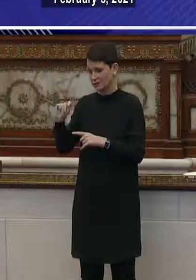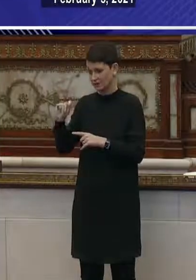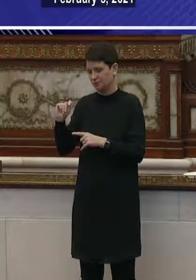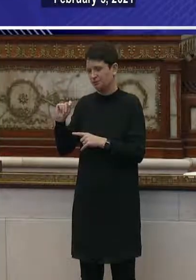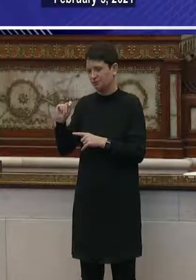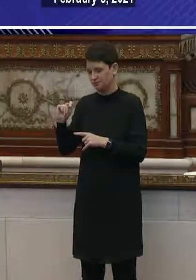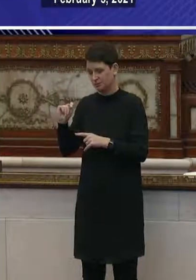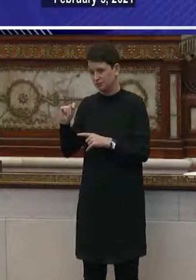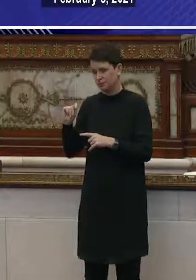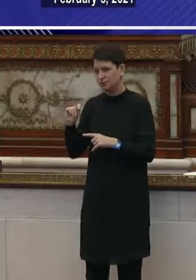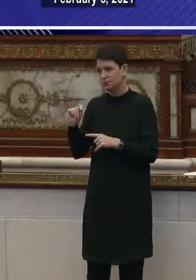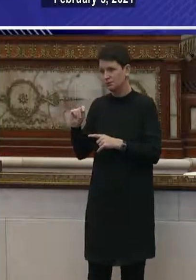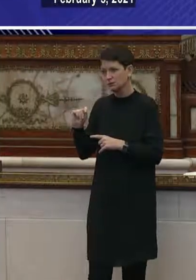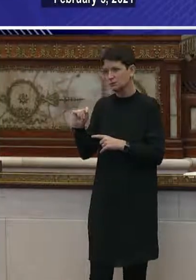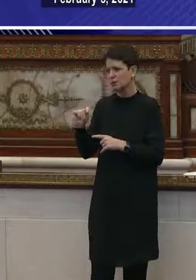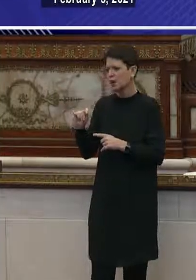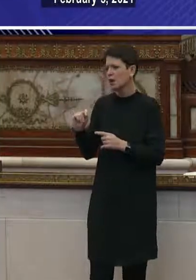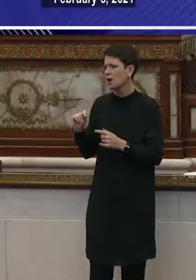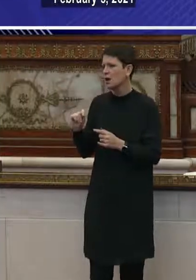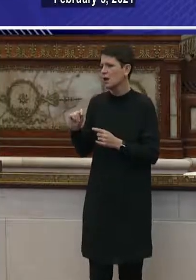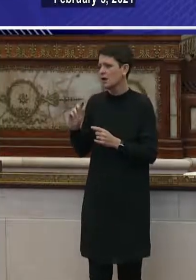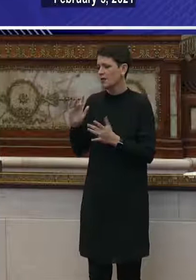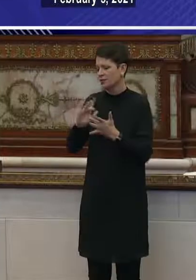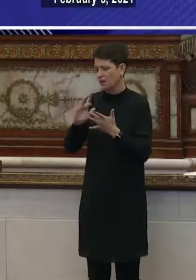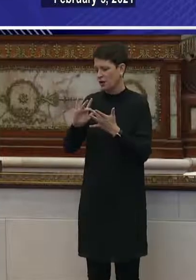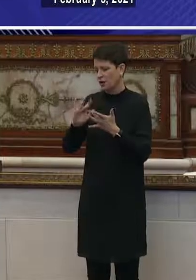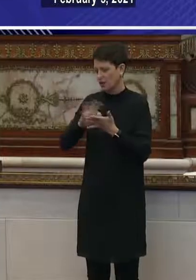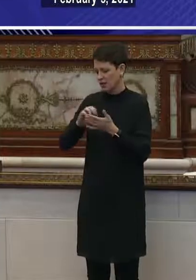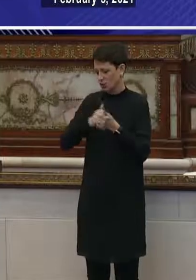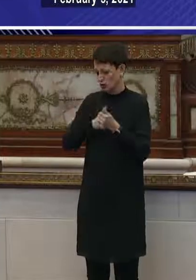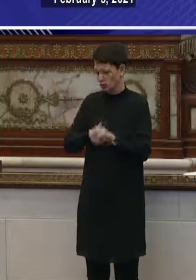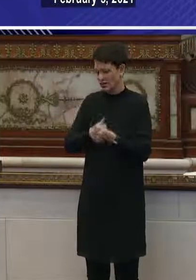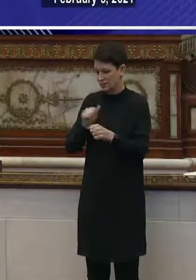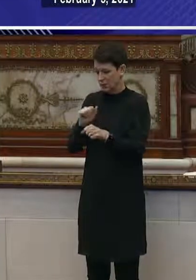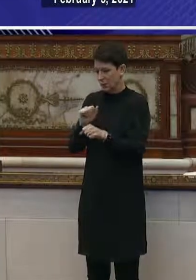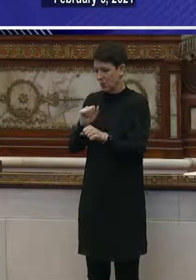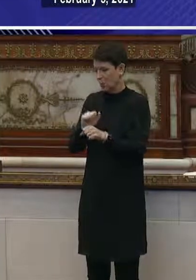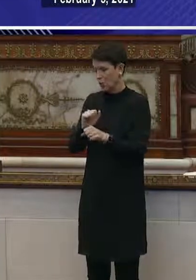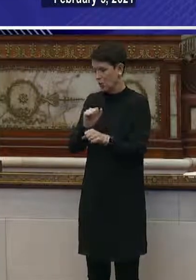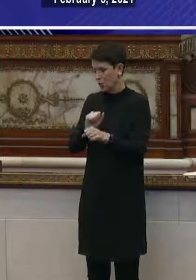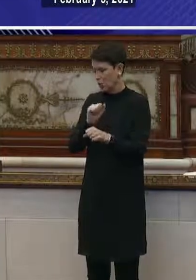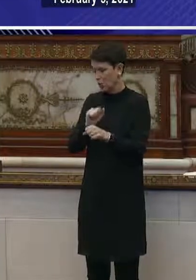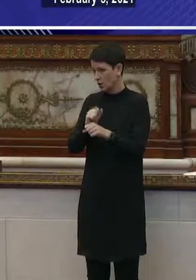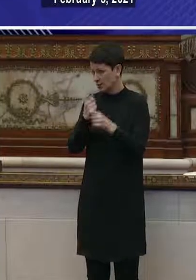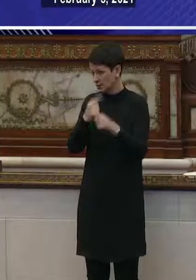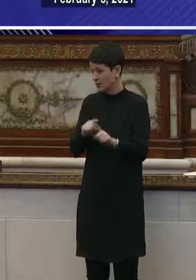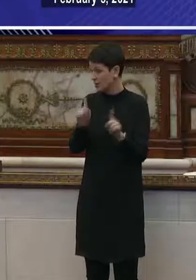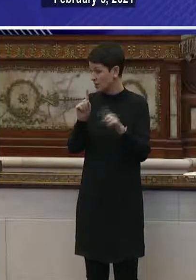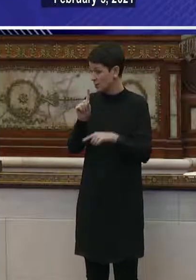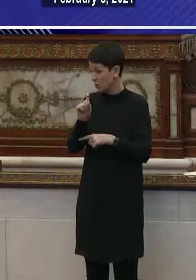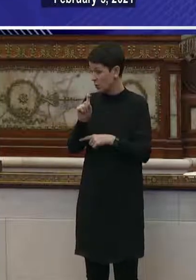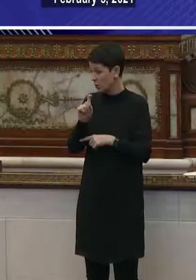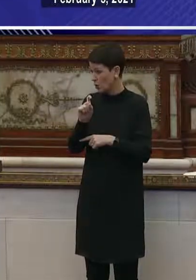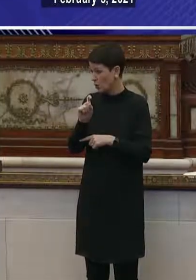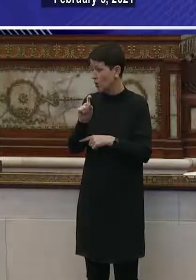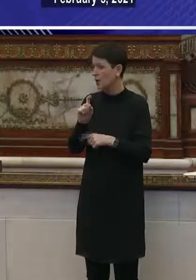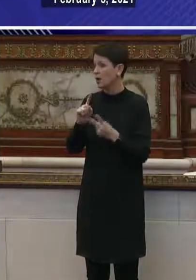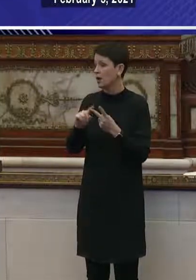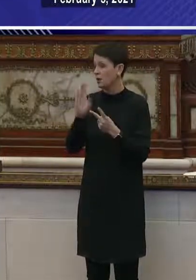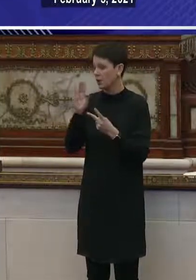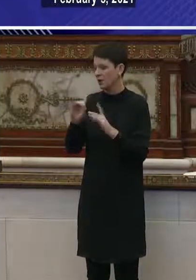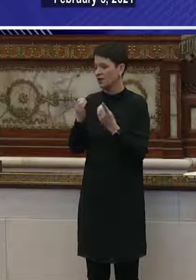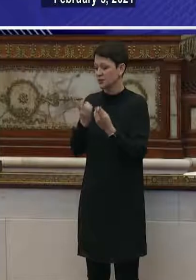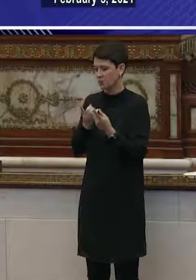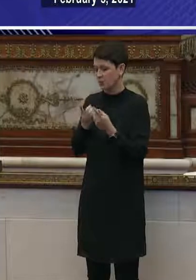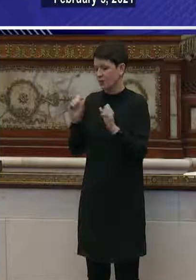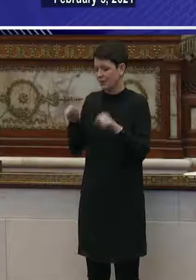To what extent has the contact tracing effort has been successful? And will the department, and